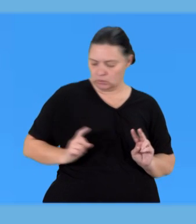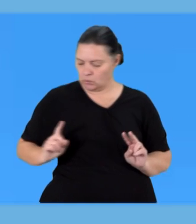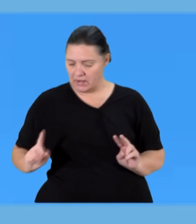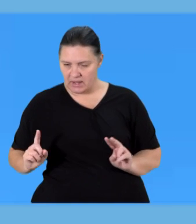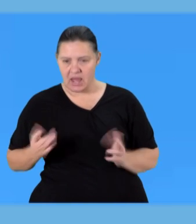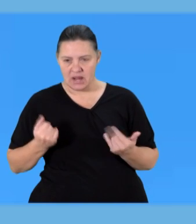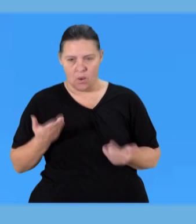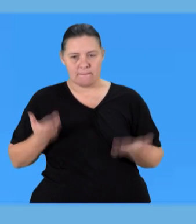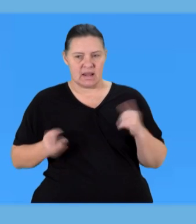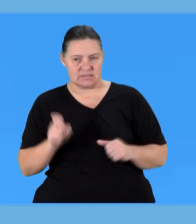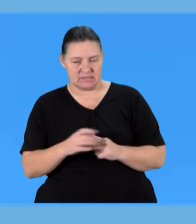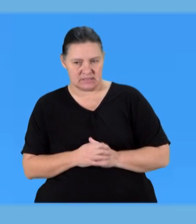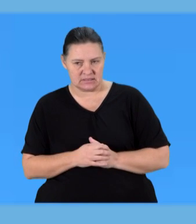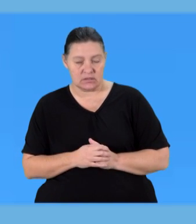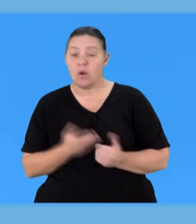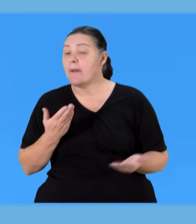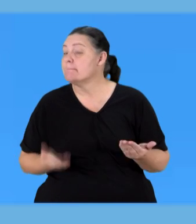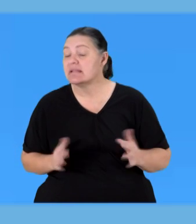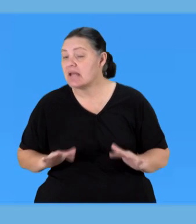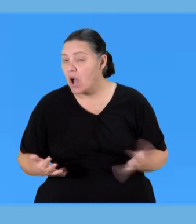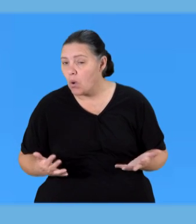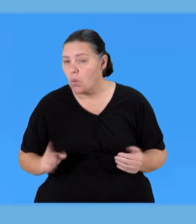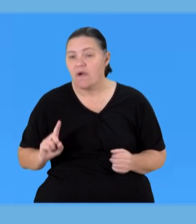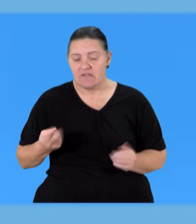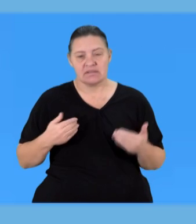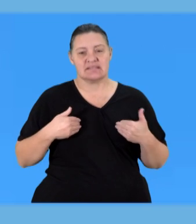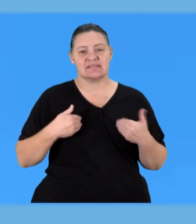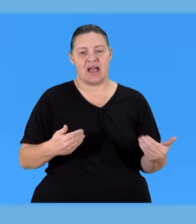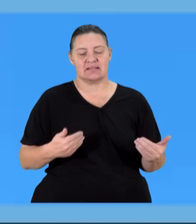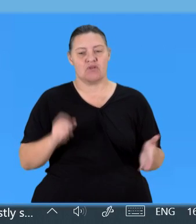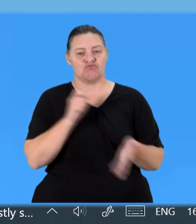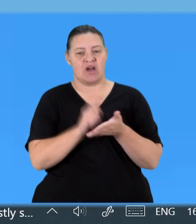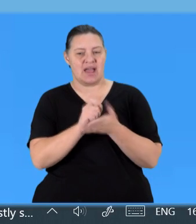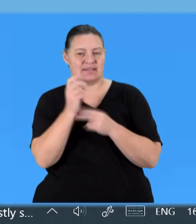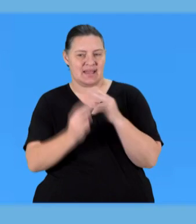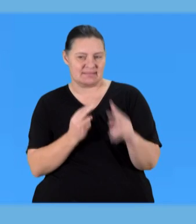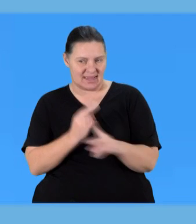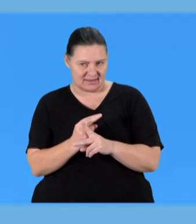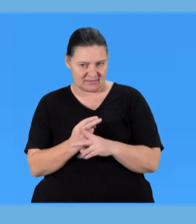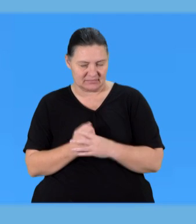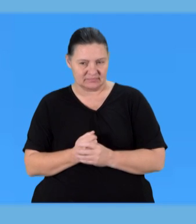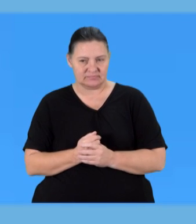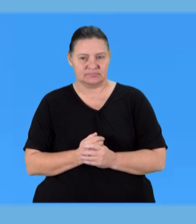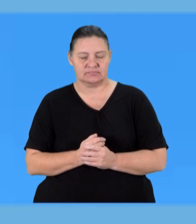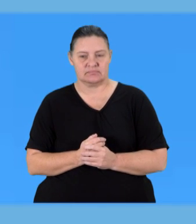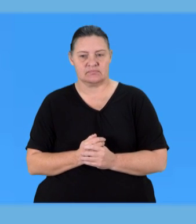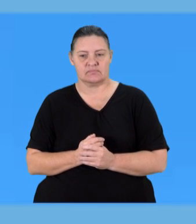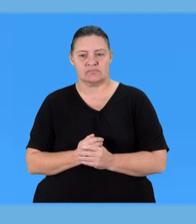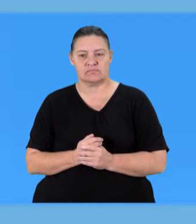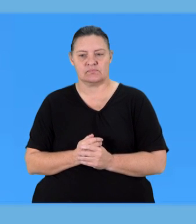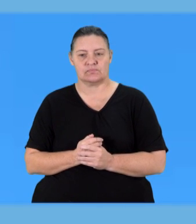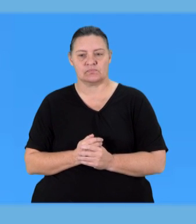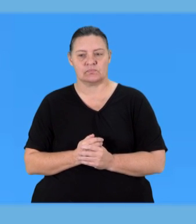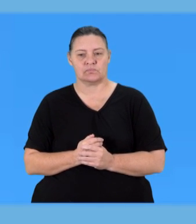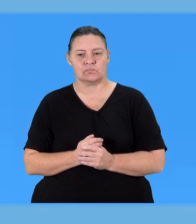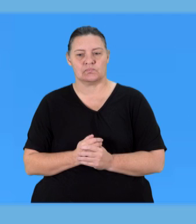side. So let's balance the equation. So to balance, we first start by rewriting the equation, and then,